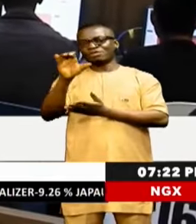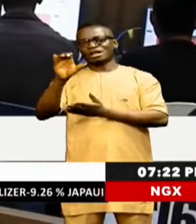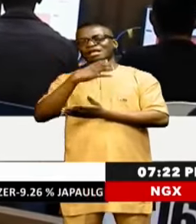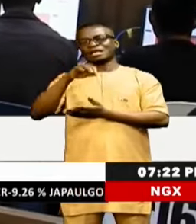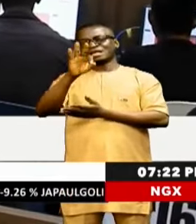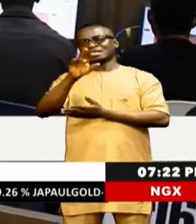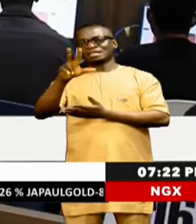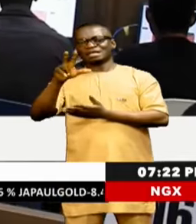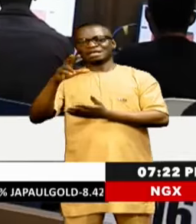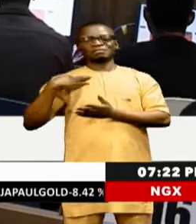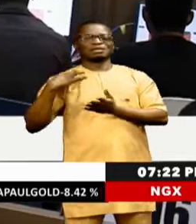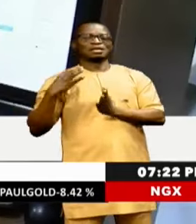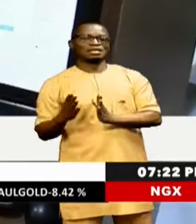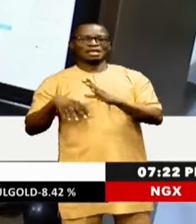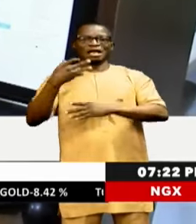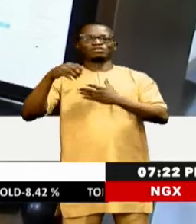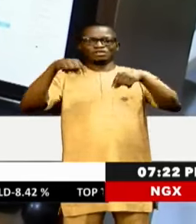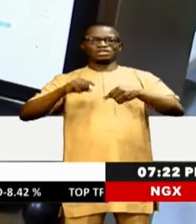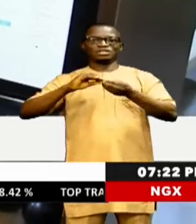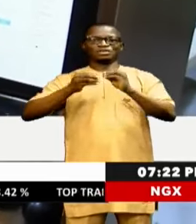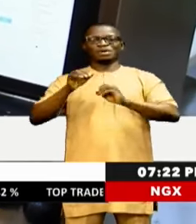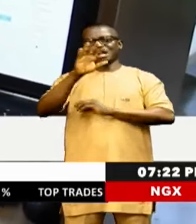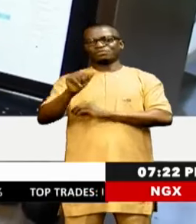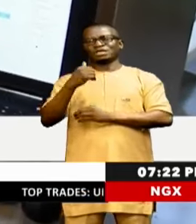13,993 candidates. Out of this number, Abuja has